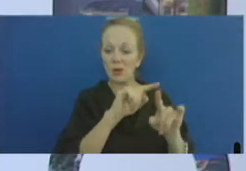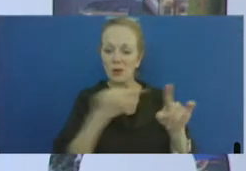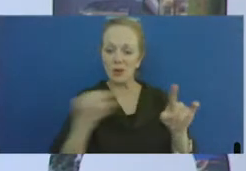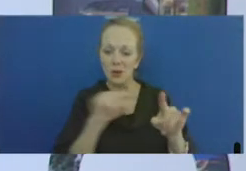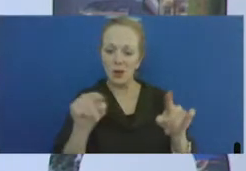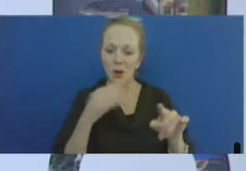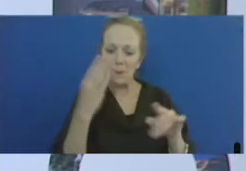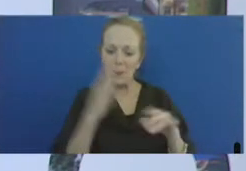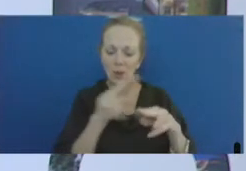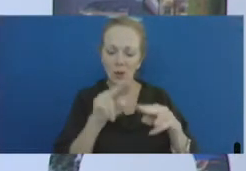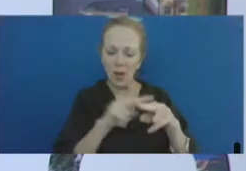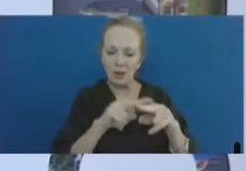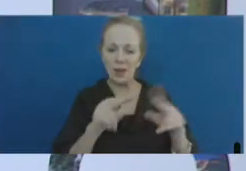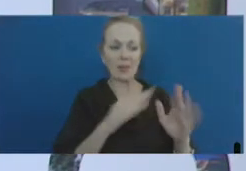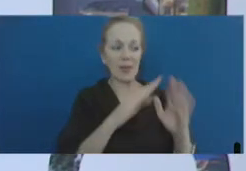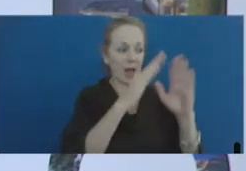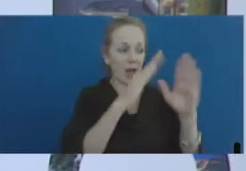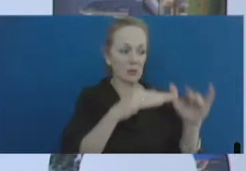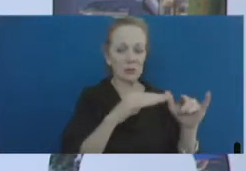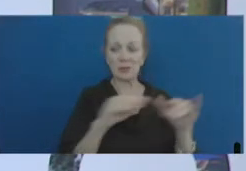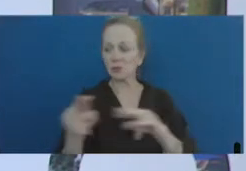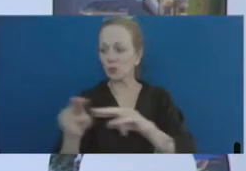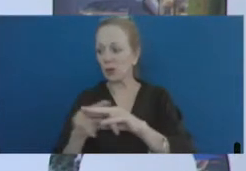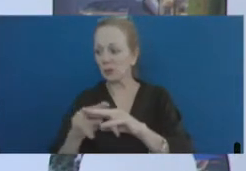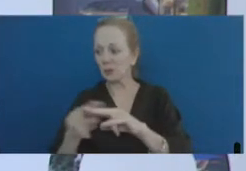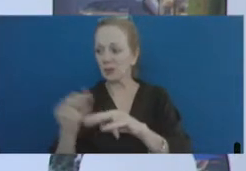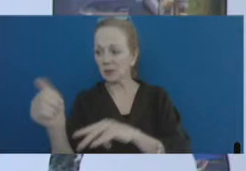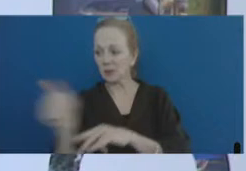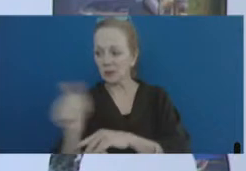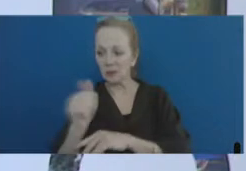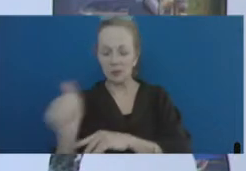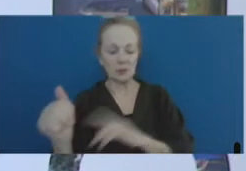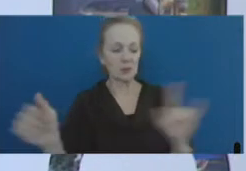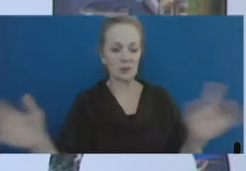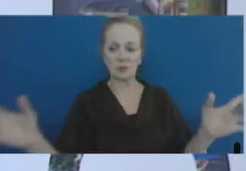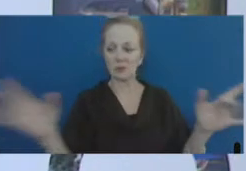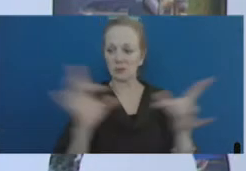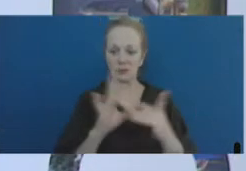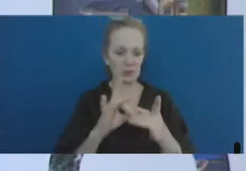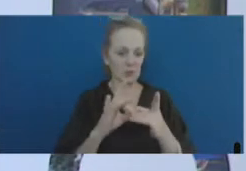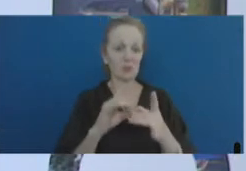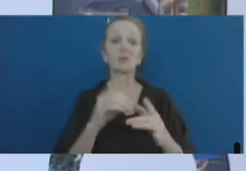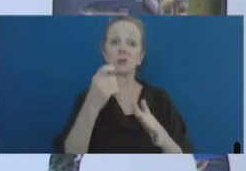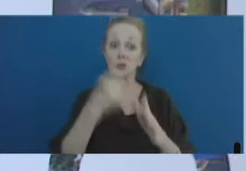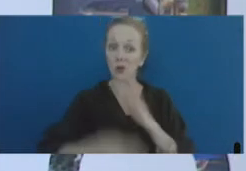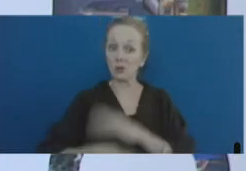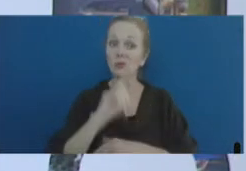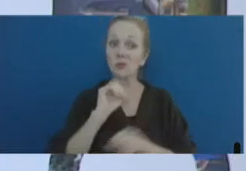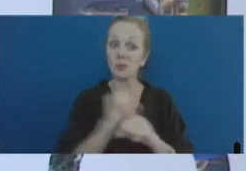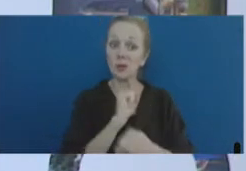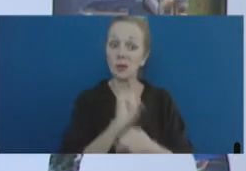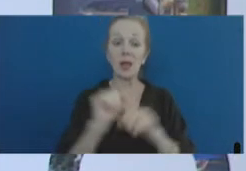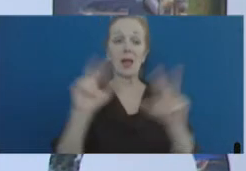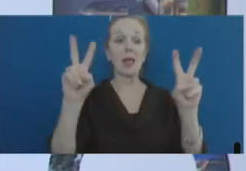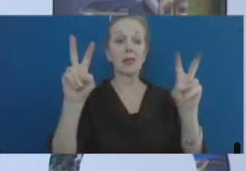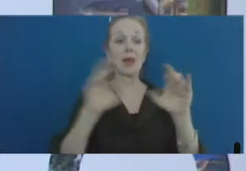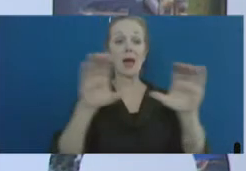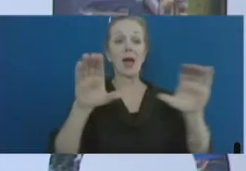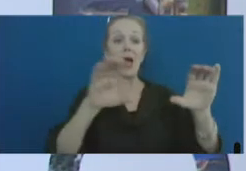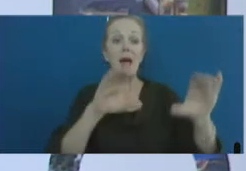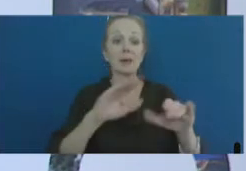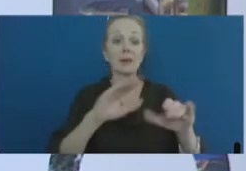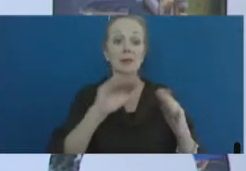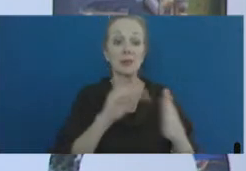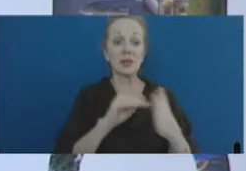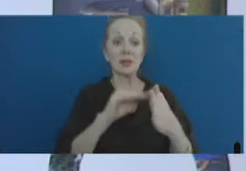and transportation, because that's a real cost. I also think the activity centers that are outlined in the